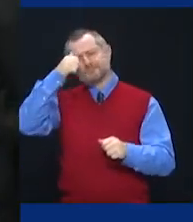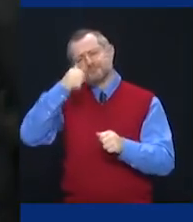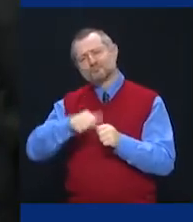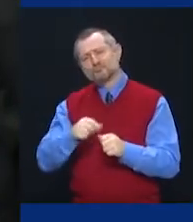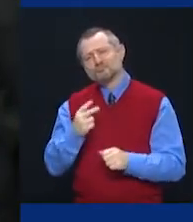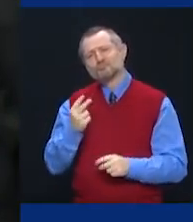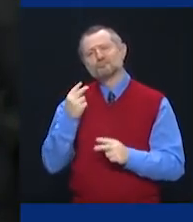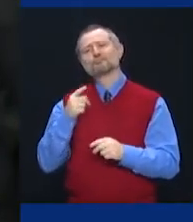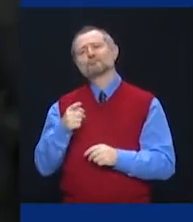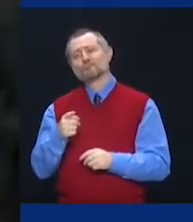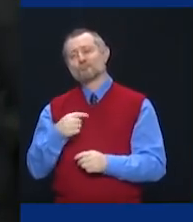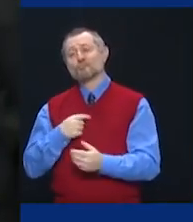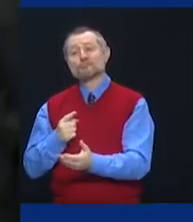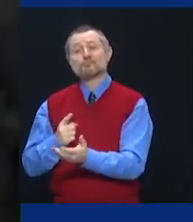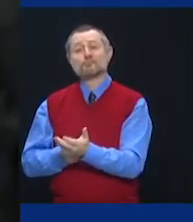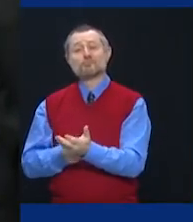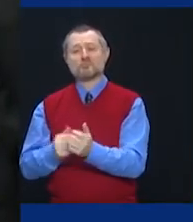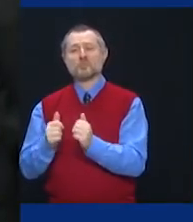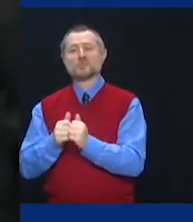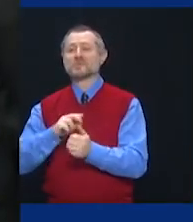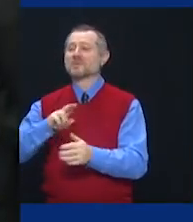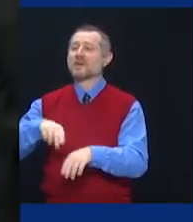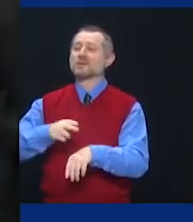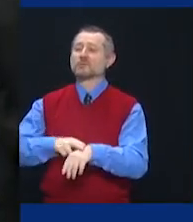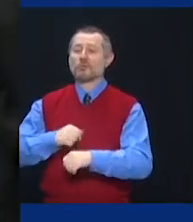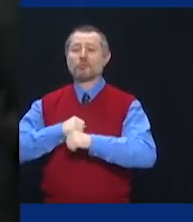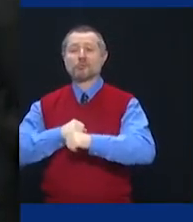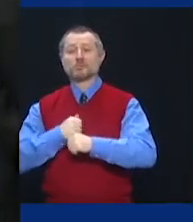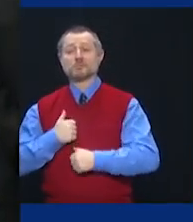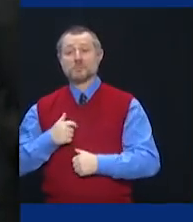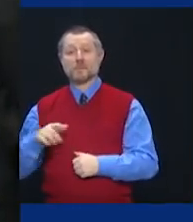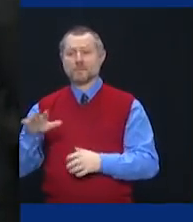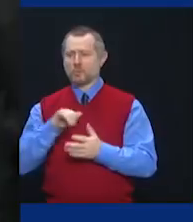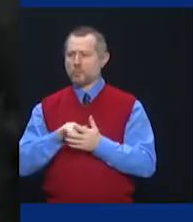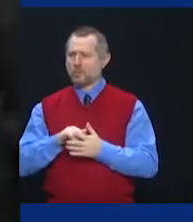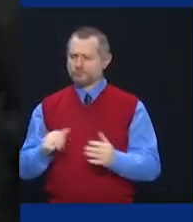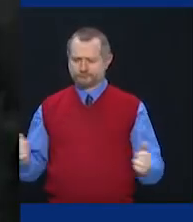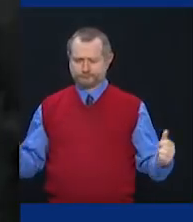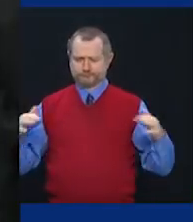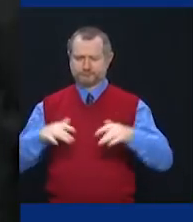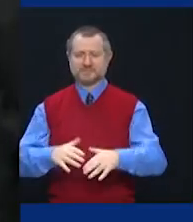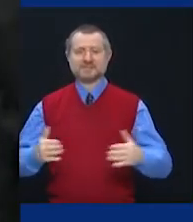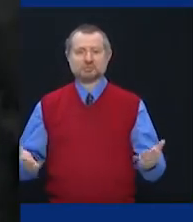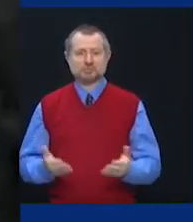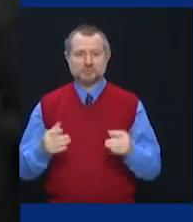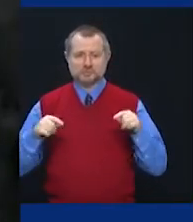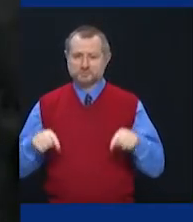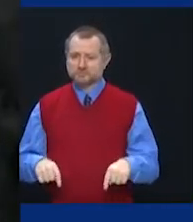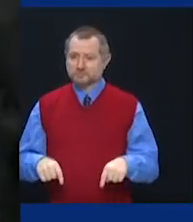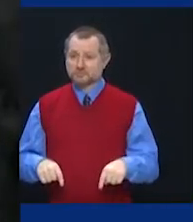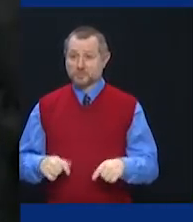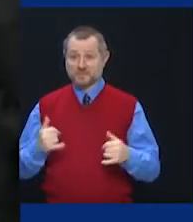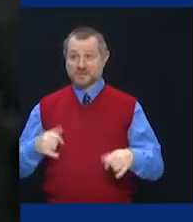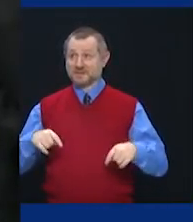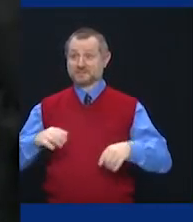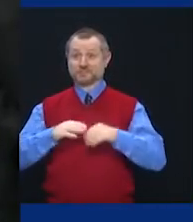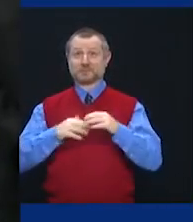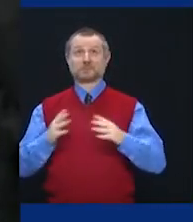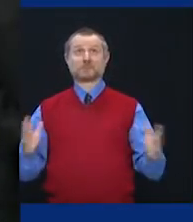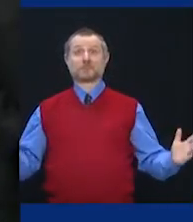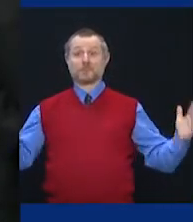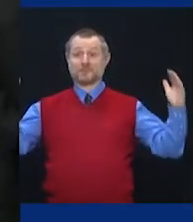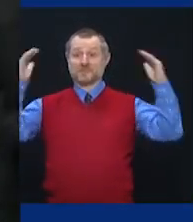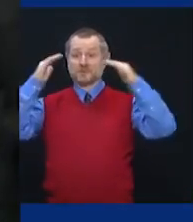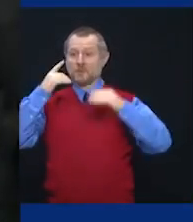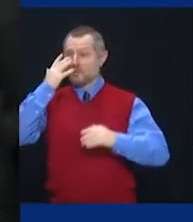National Guard, and these are young people who came from all over the state. They're in this place that looked like it was